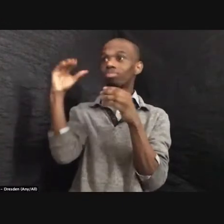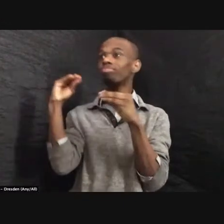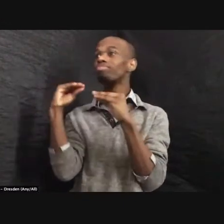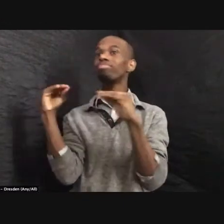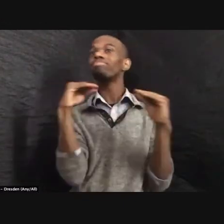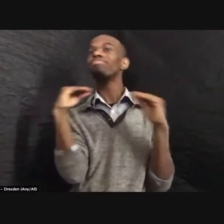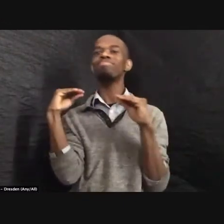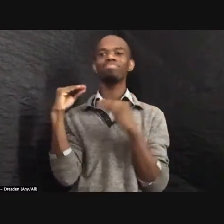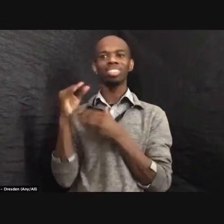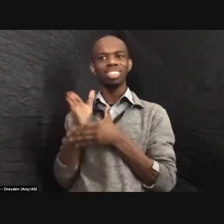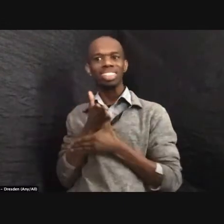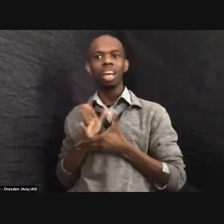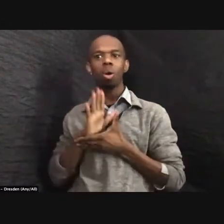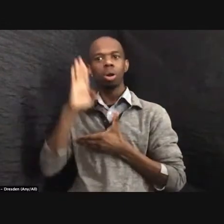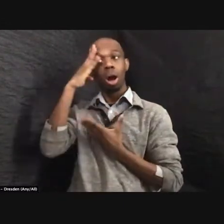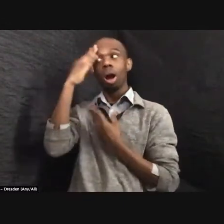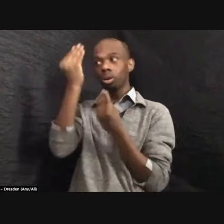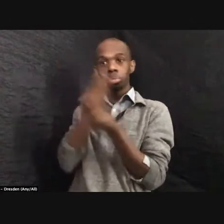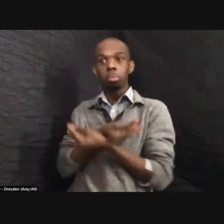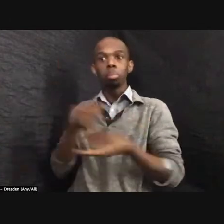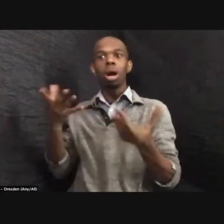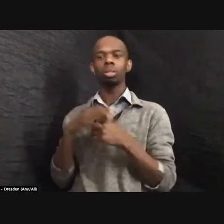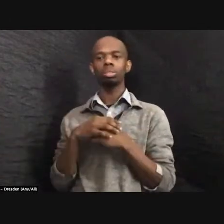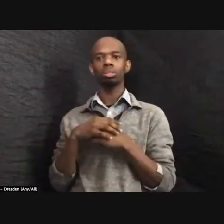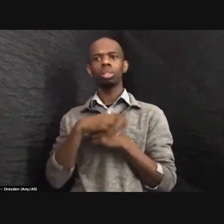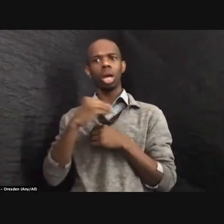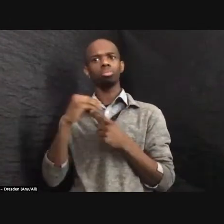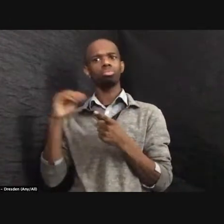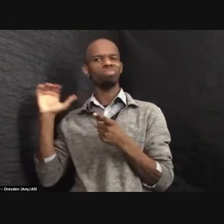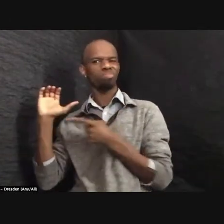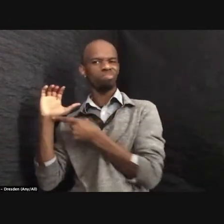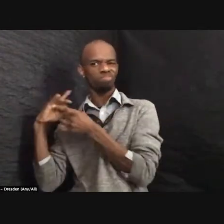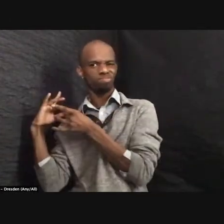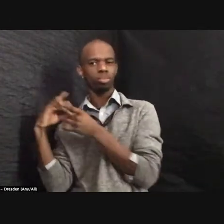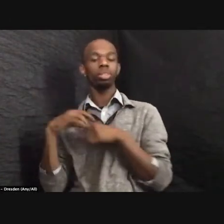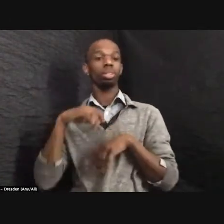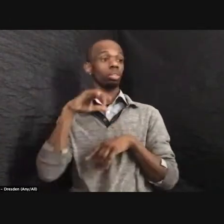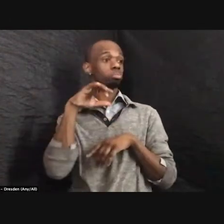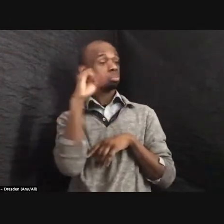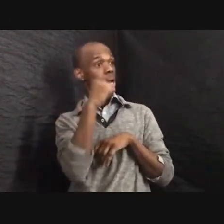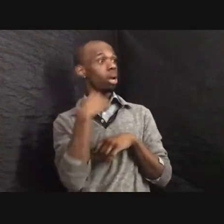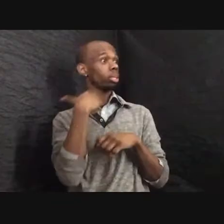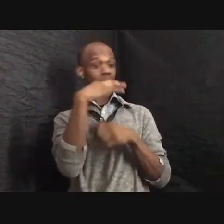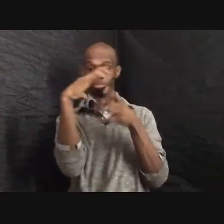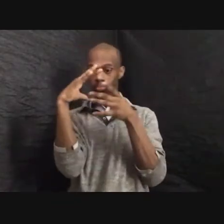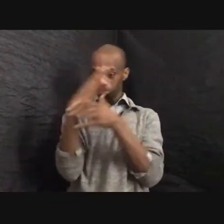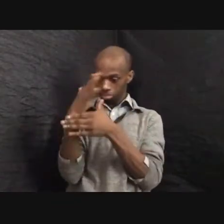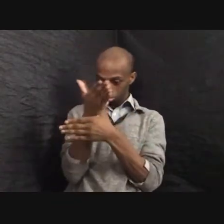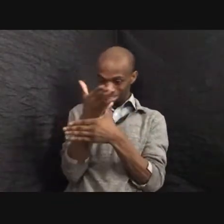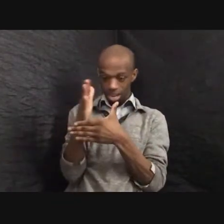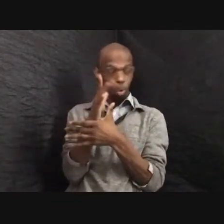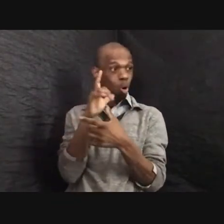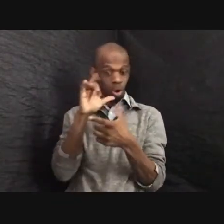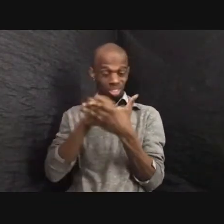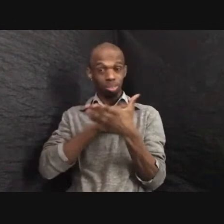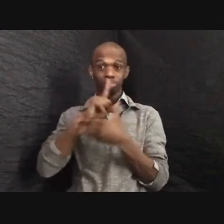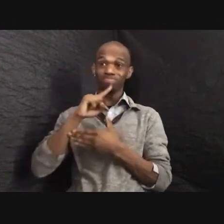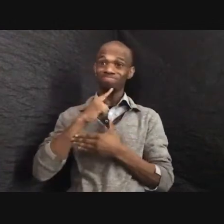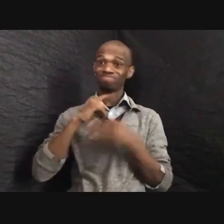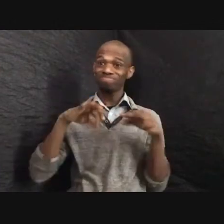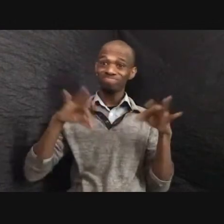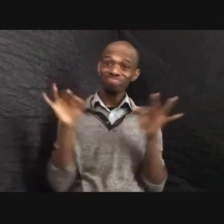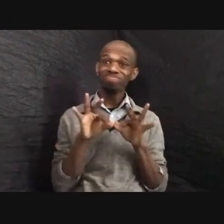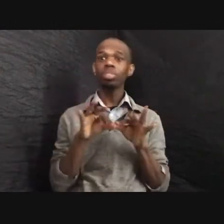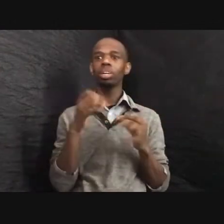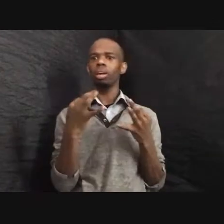it's serious. And if we don't share it, as you said, who's gonna? Exactly. And also what is being